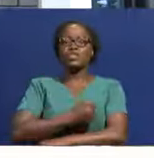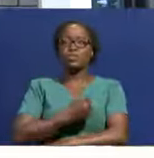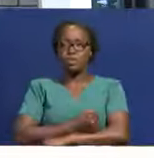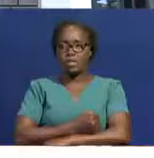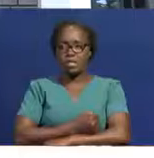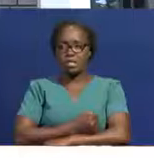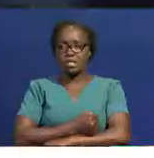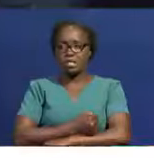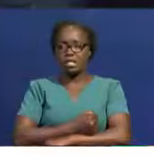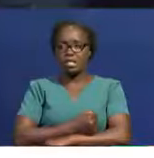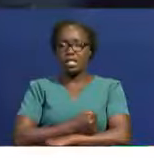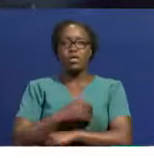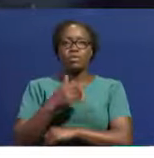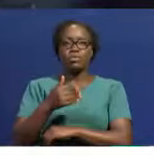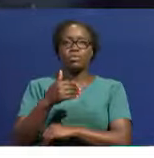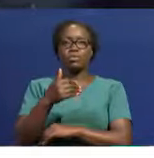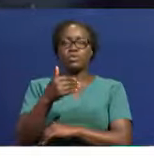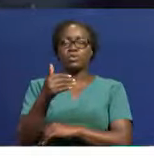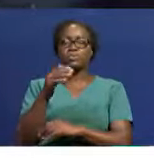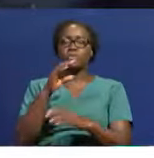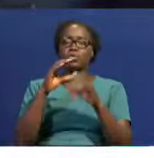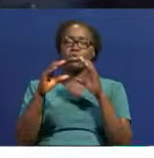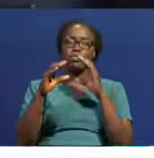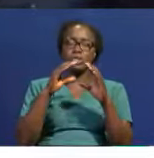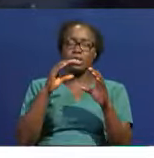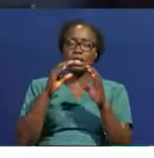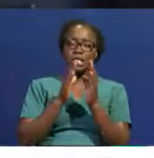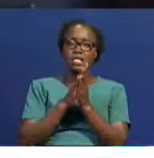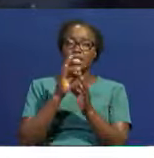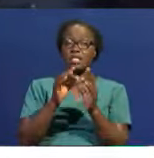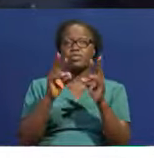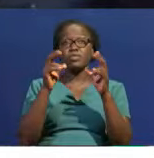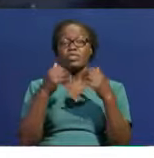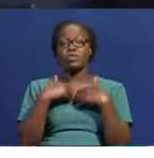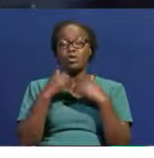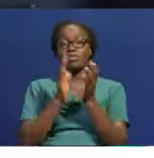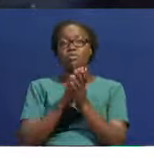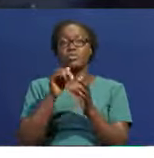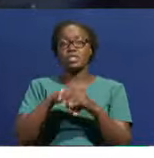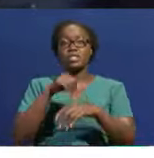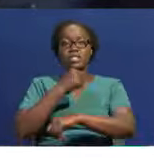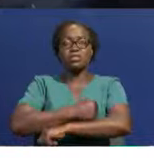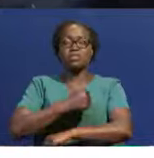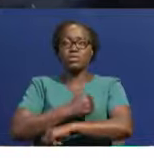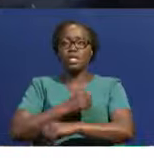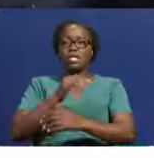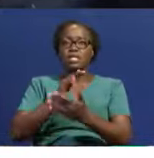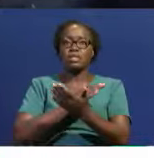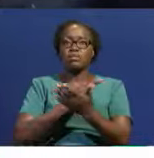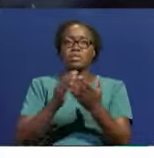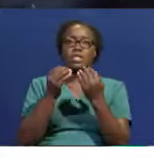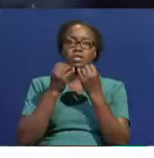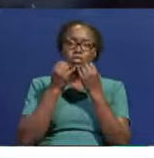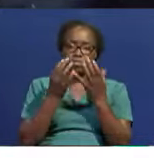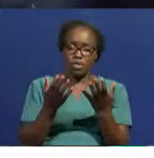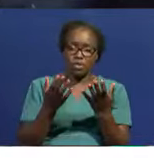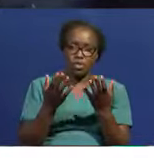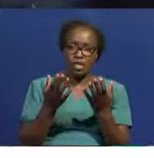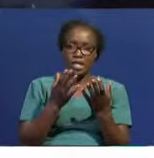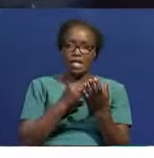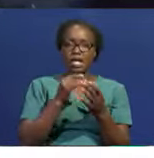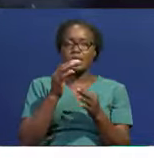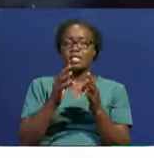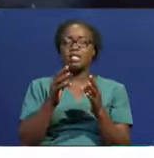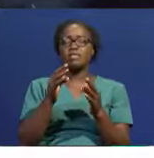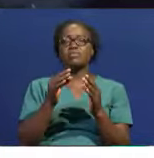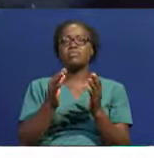be constantly communicating. In the event there is an issue within a school, they should be able to share information. And in the event